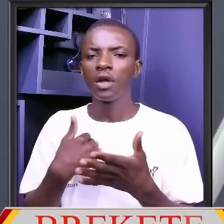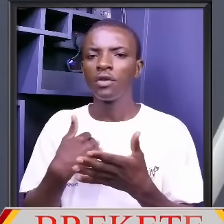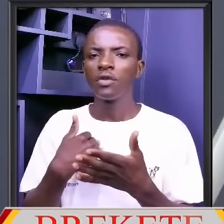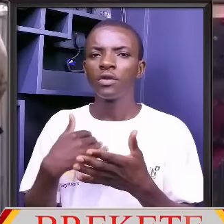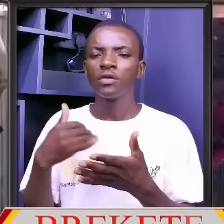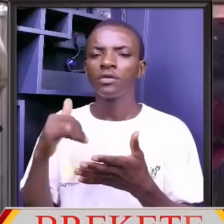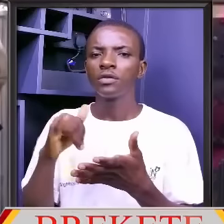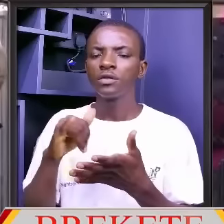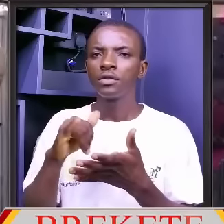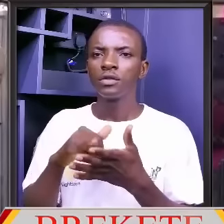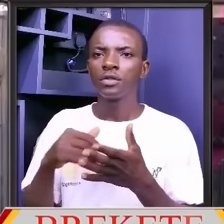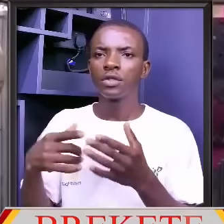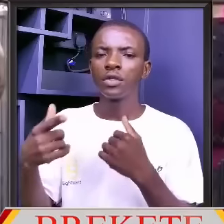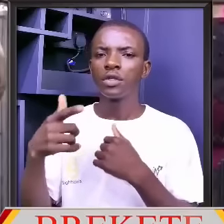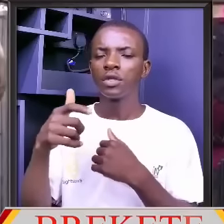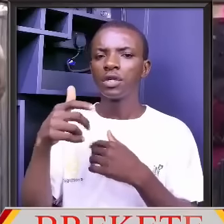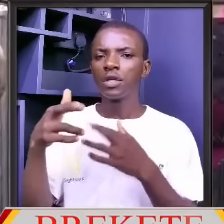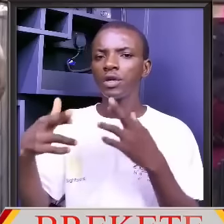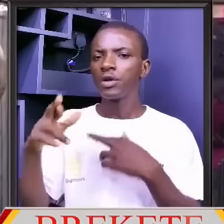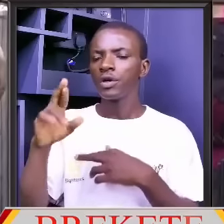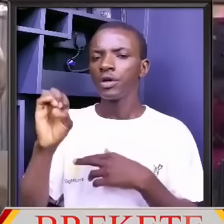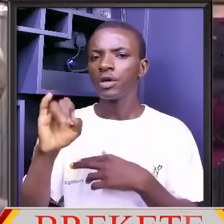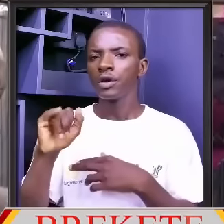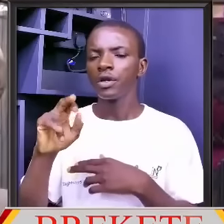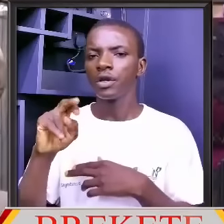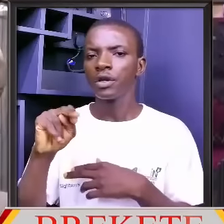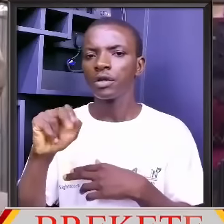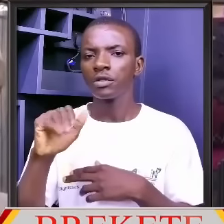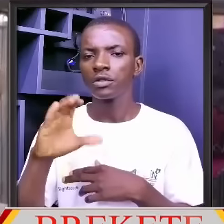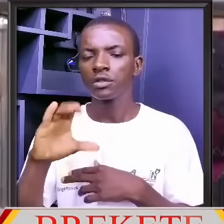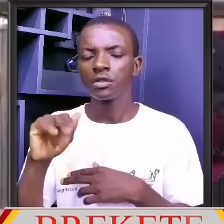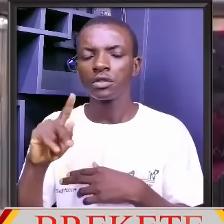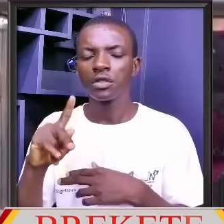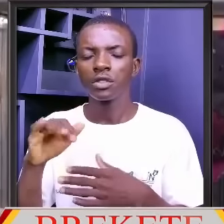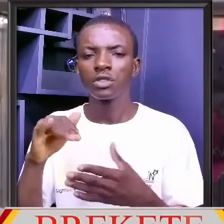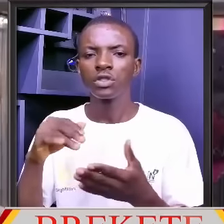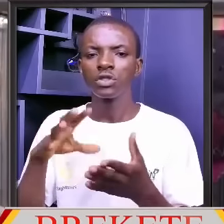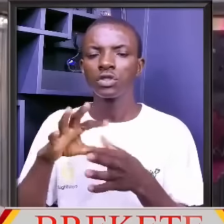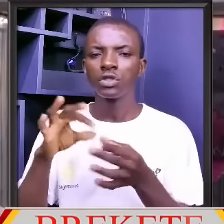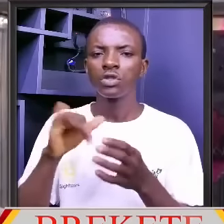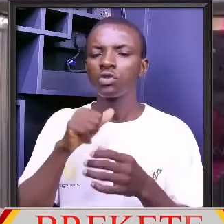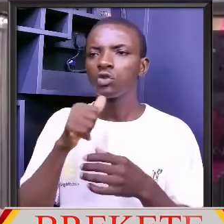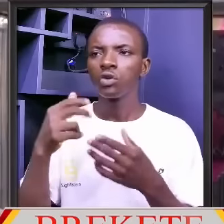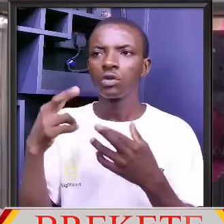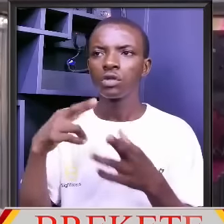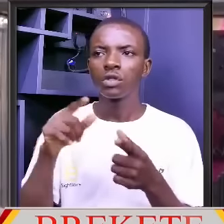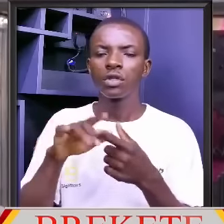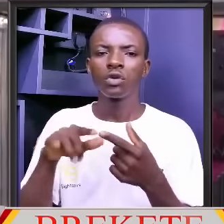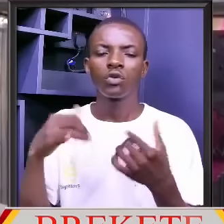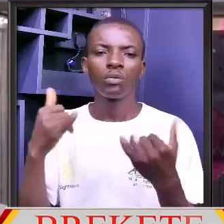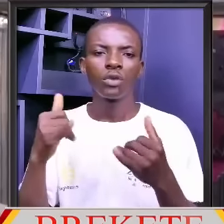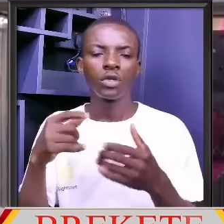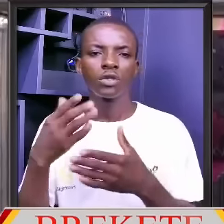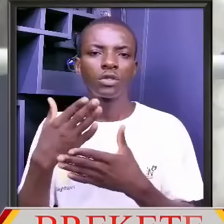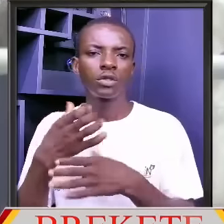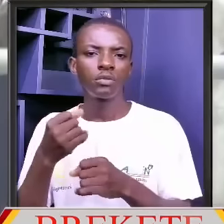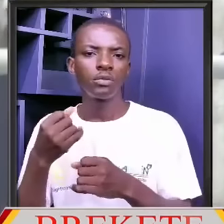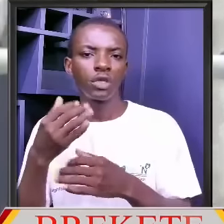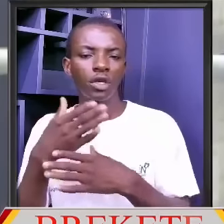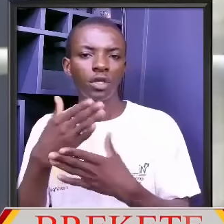we will reenact the story. Like you now. Yes. If you no agree, say you go play the role. We go get